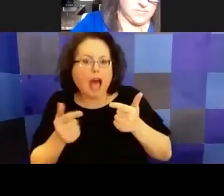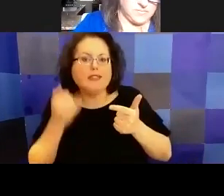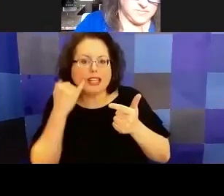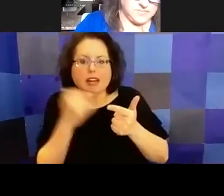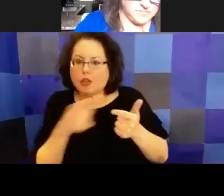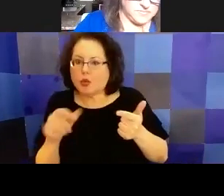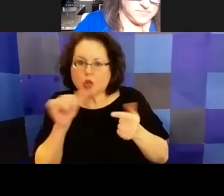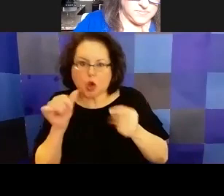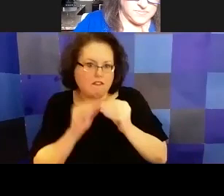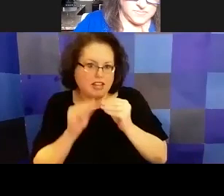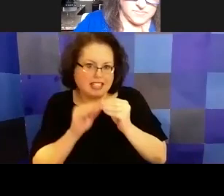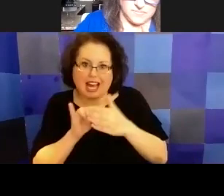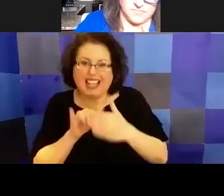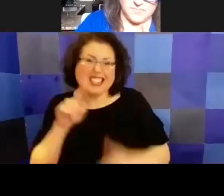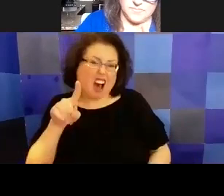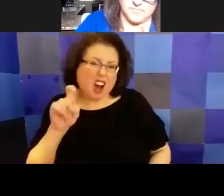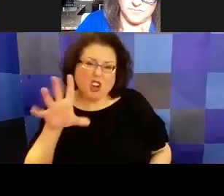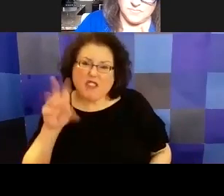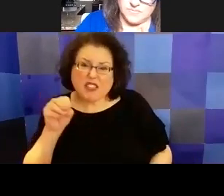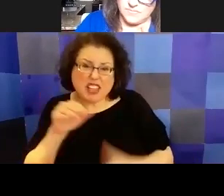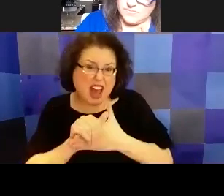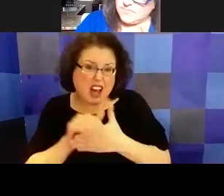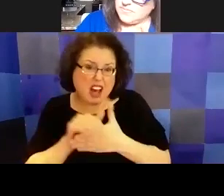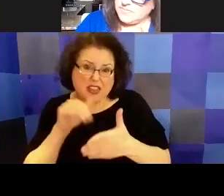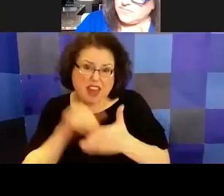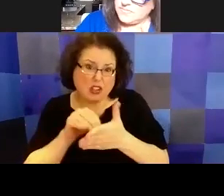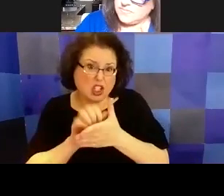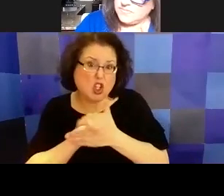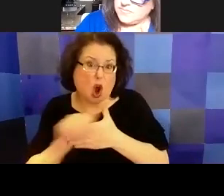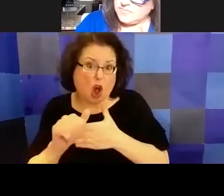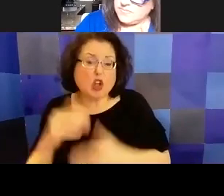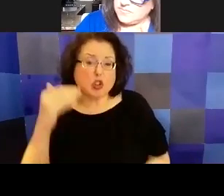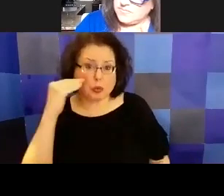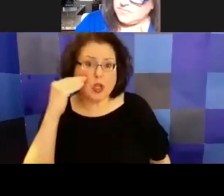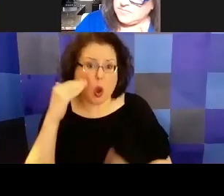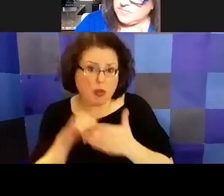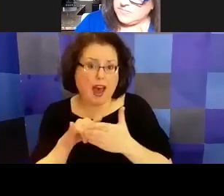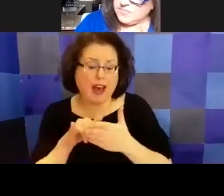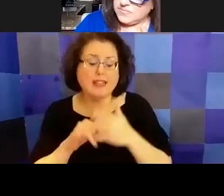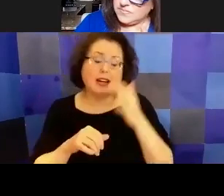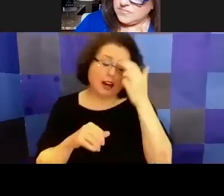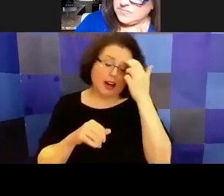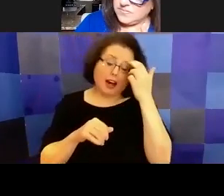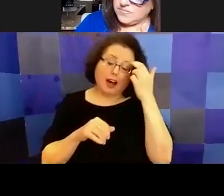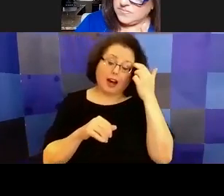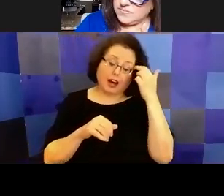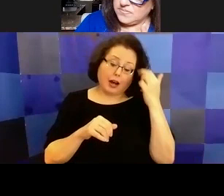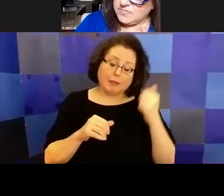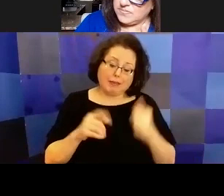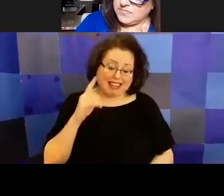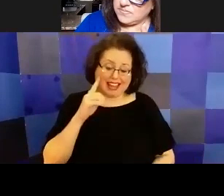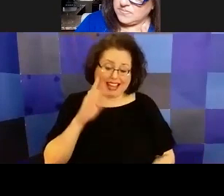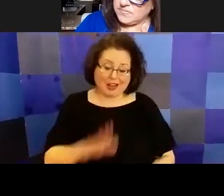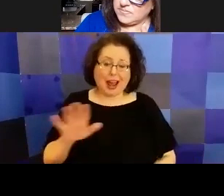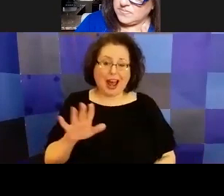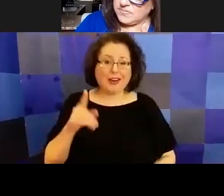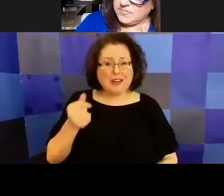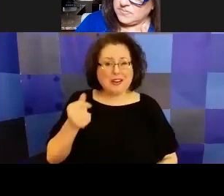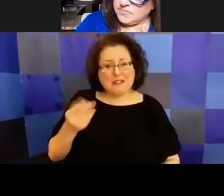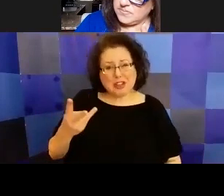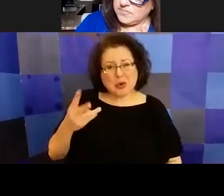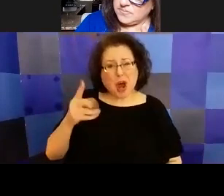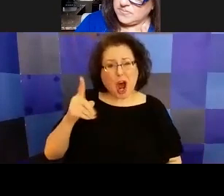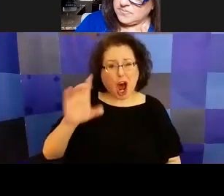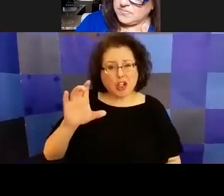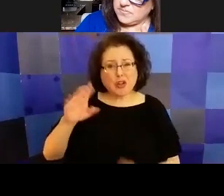Again, it's $150,000. We know that there's, I think, around a couple $100 million coming